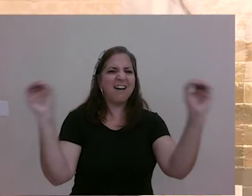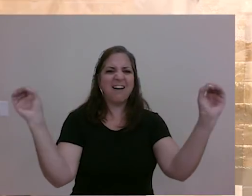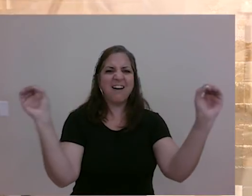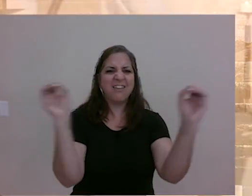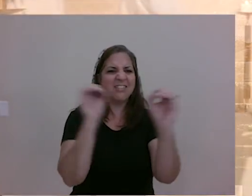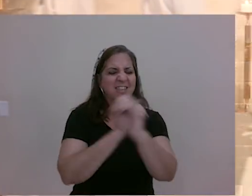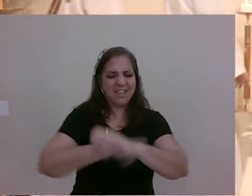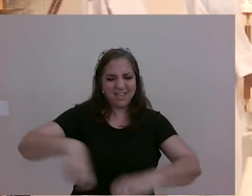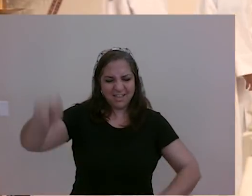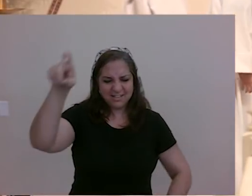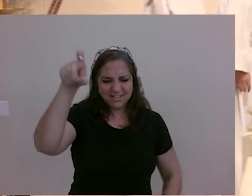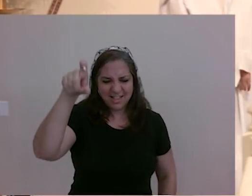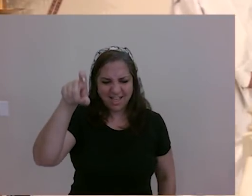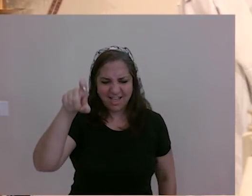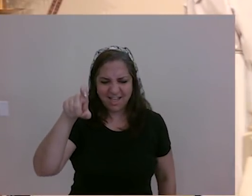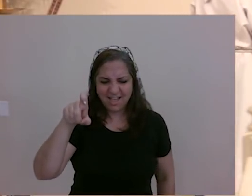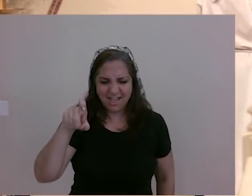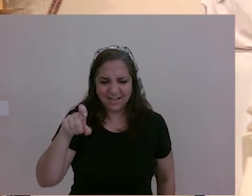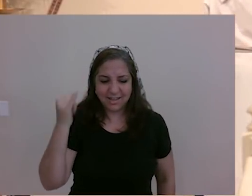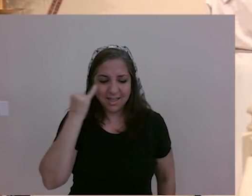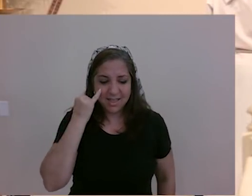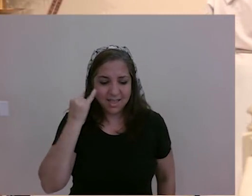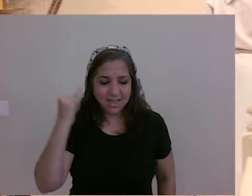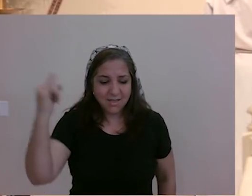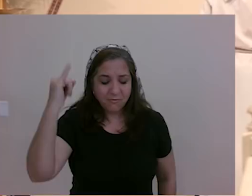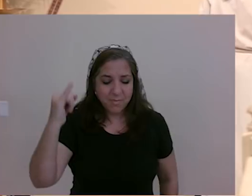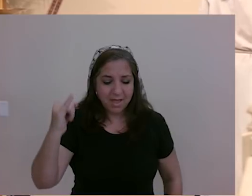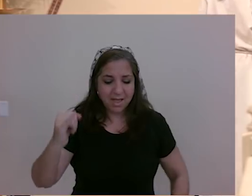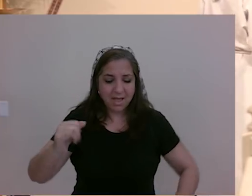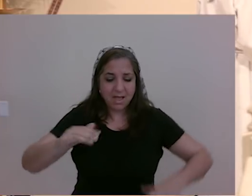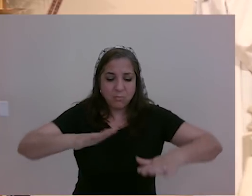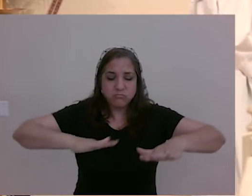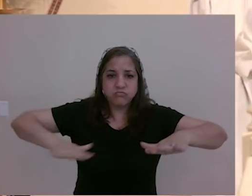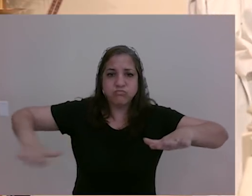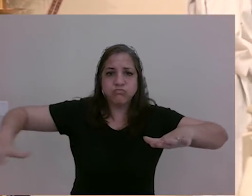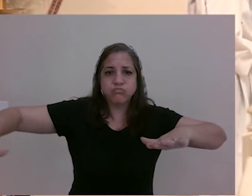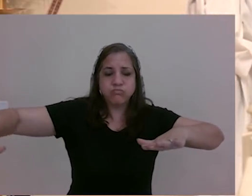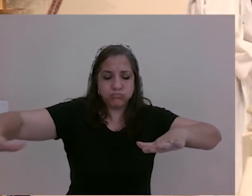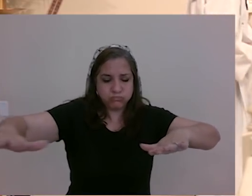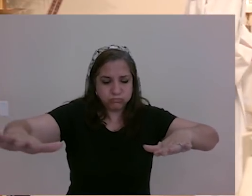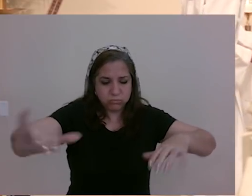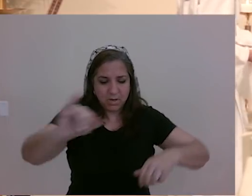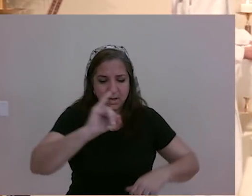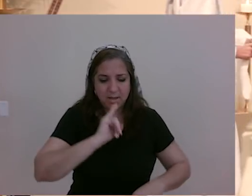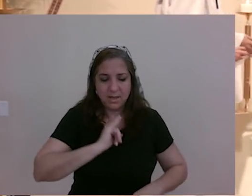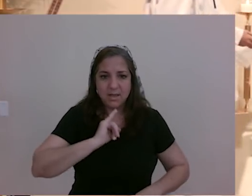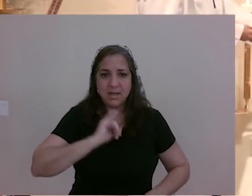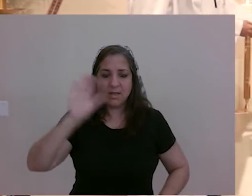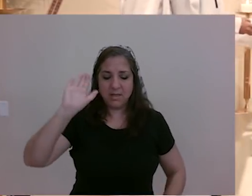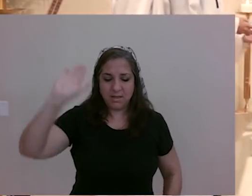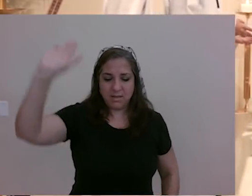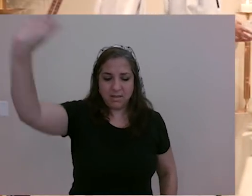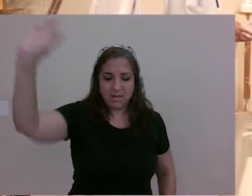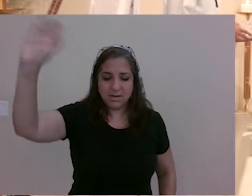nothing lack if I am His, and